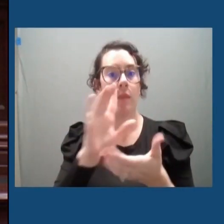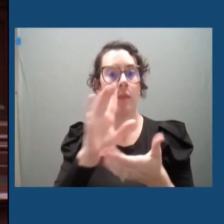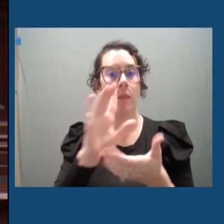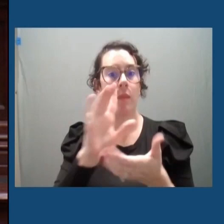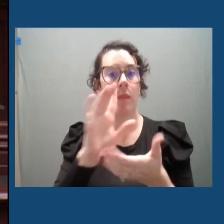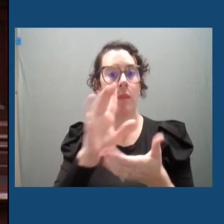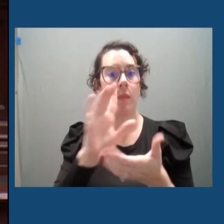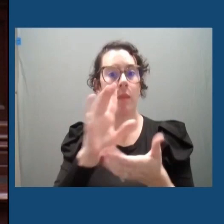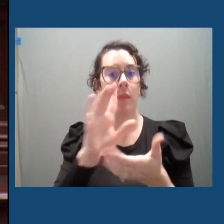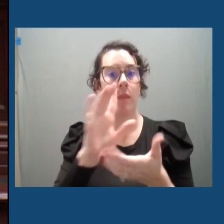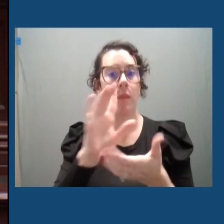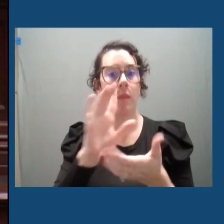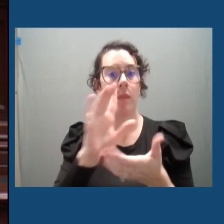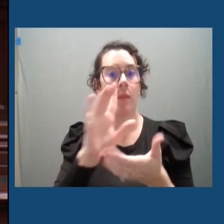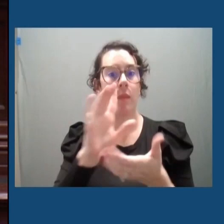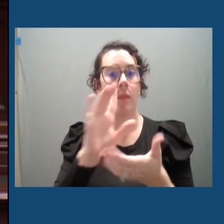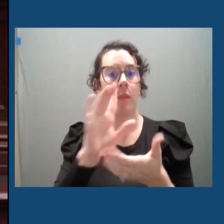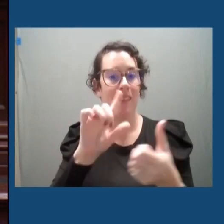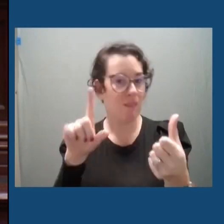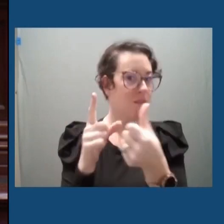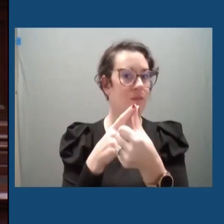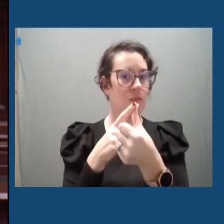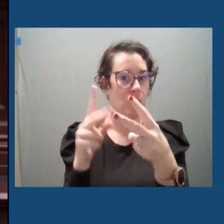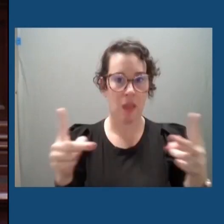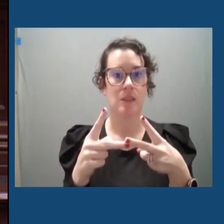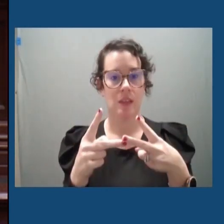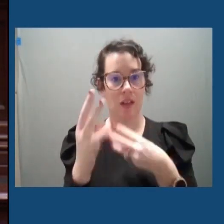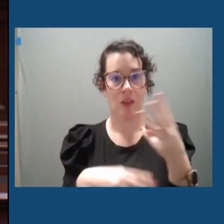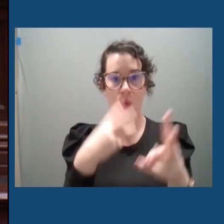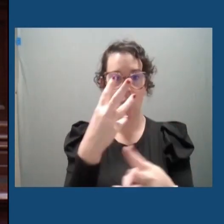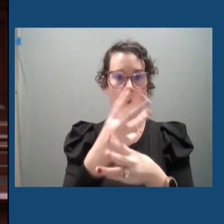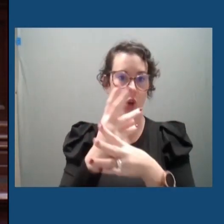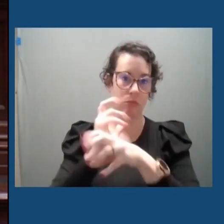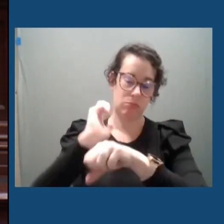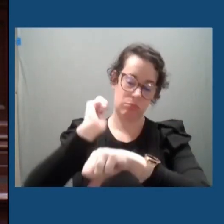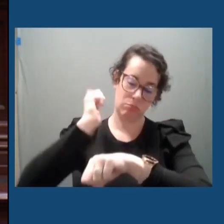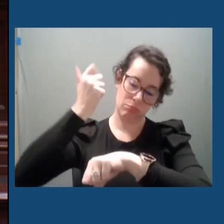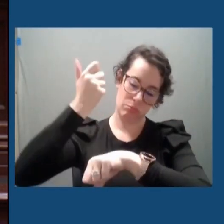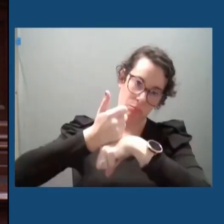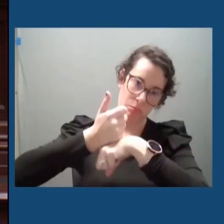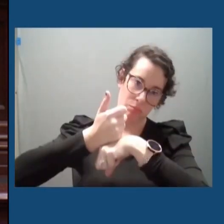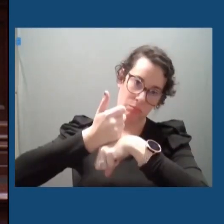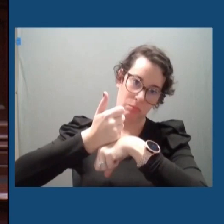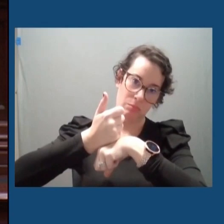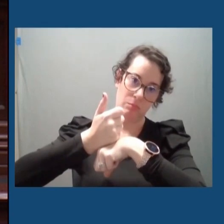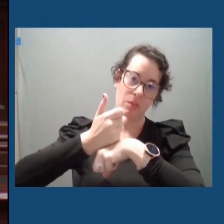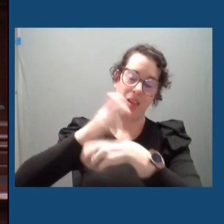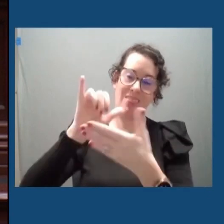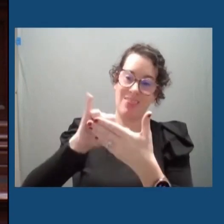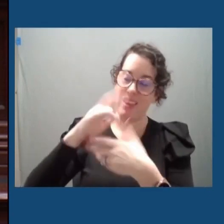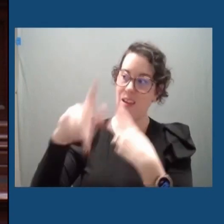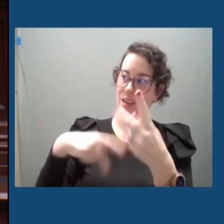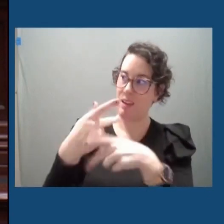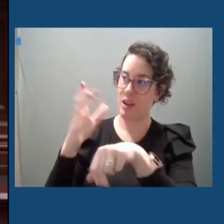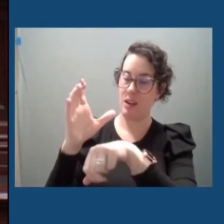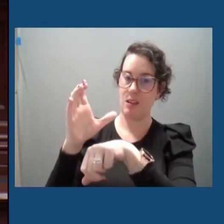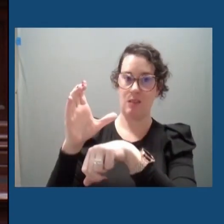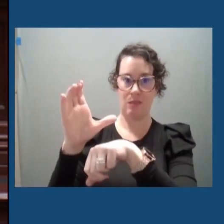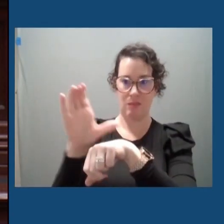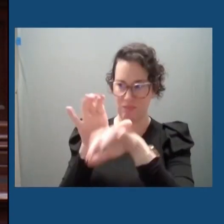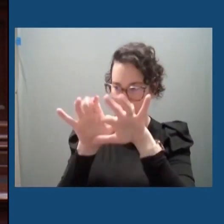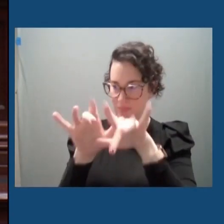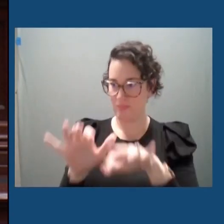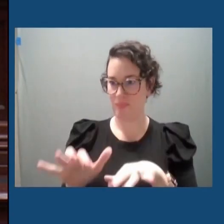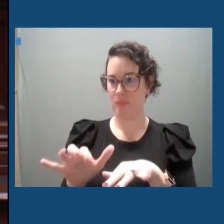world to put that type of computing power directly in the hands of leading academic institutions who've stepped